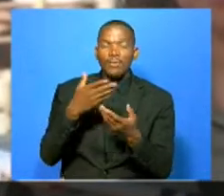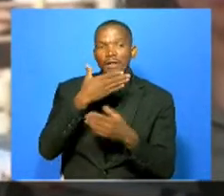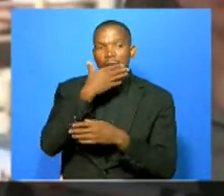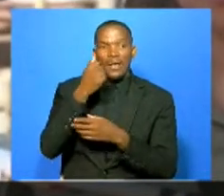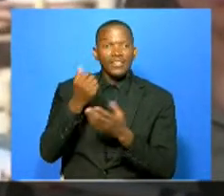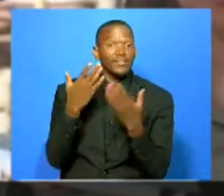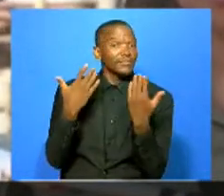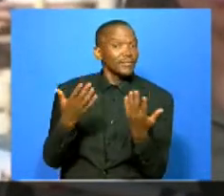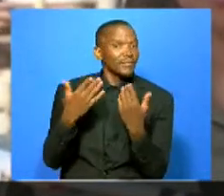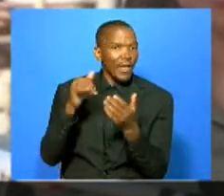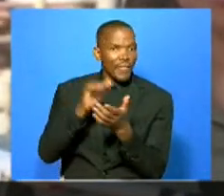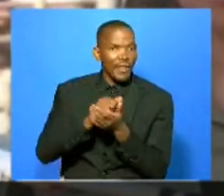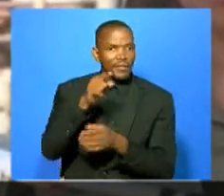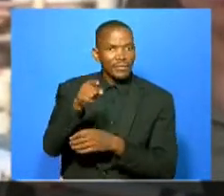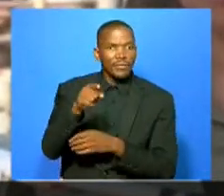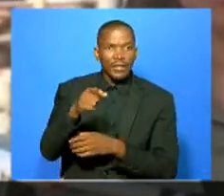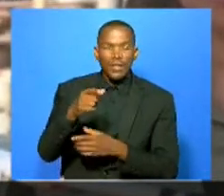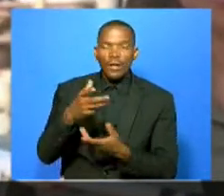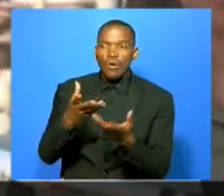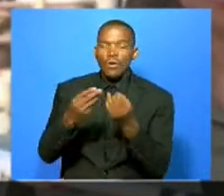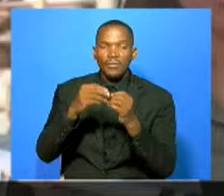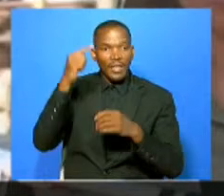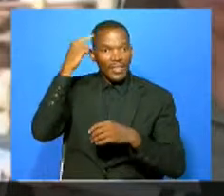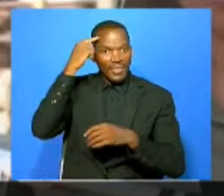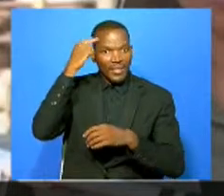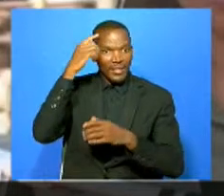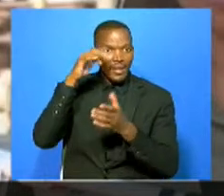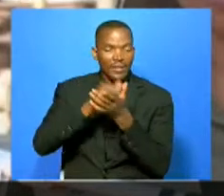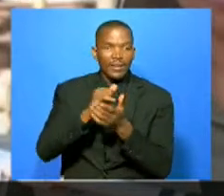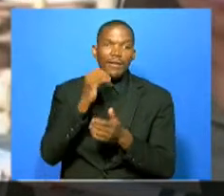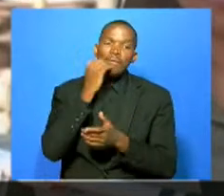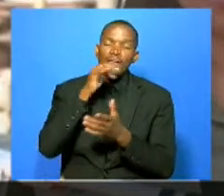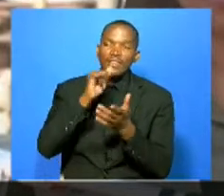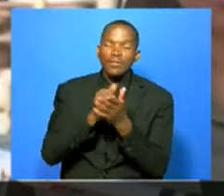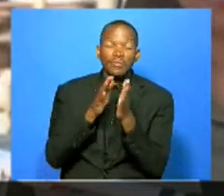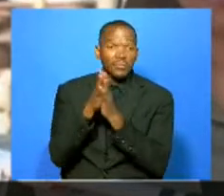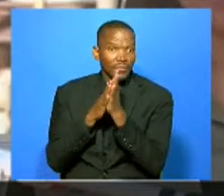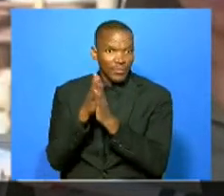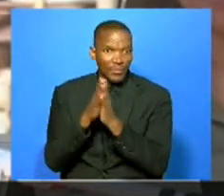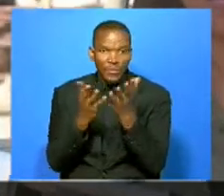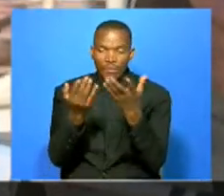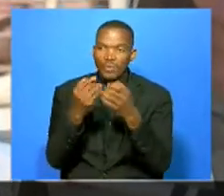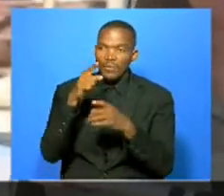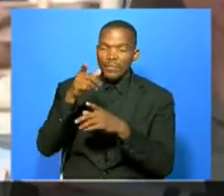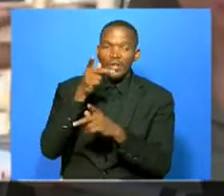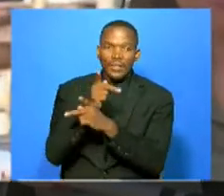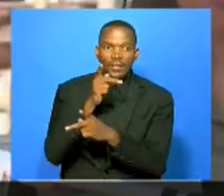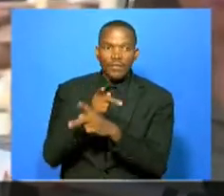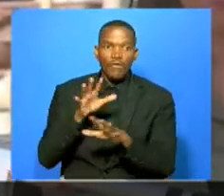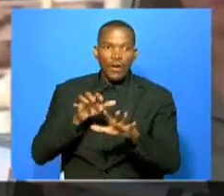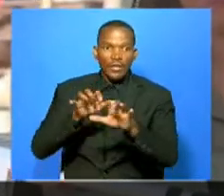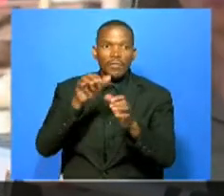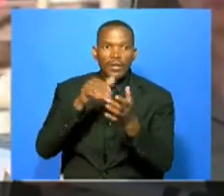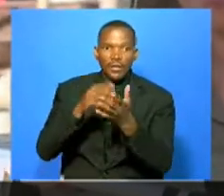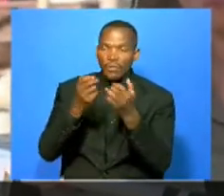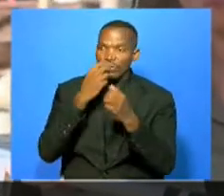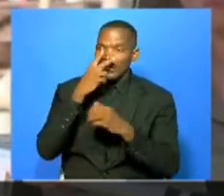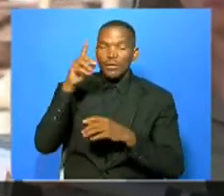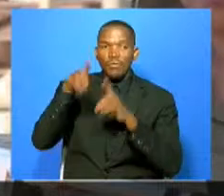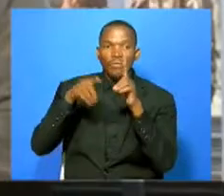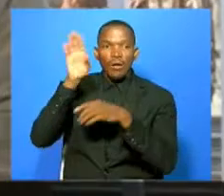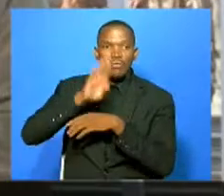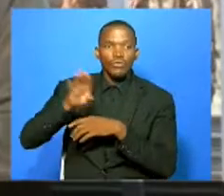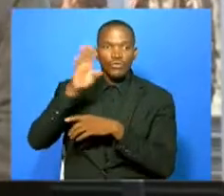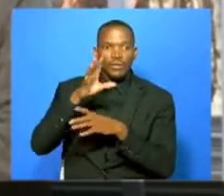siameng tsa gore ke neela monna yo o akanyang, monna yo o na leng keletso le thato ya leruo wa tlang go bona Batswana ba itshepetse